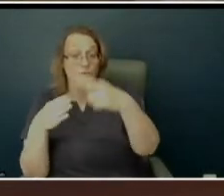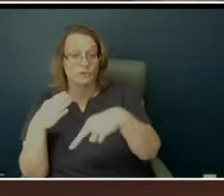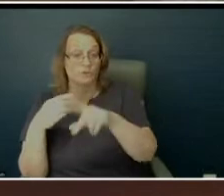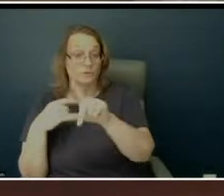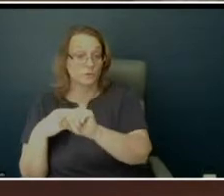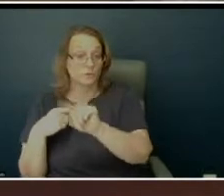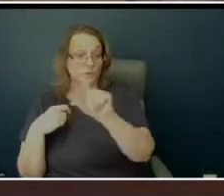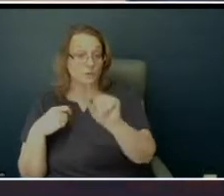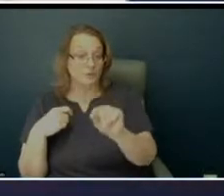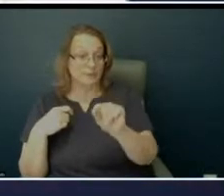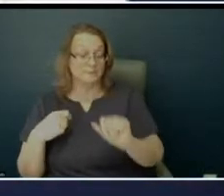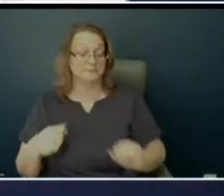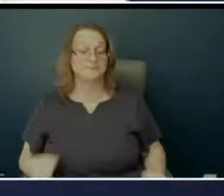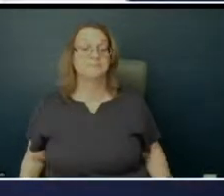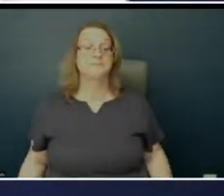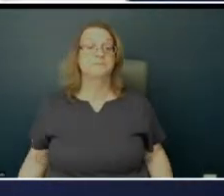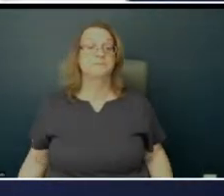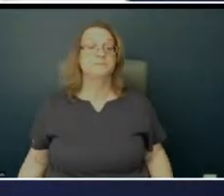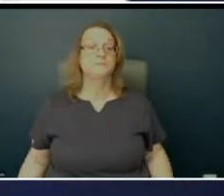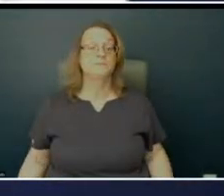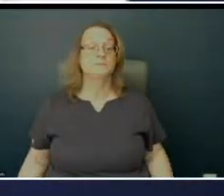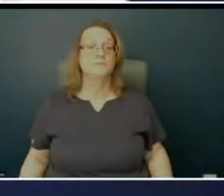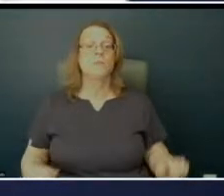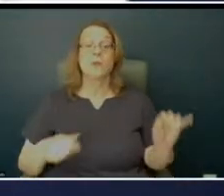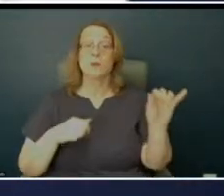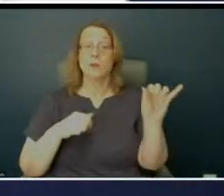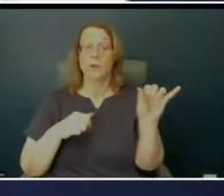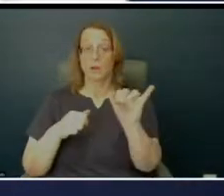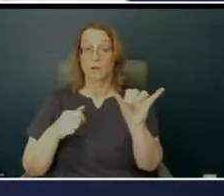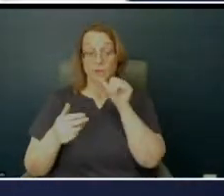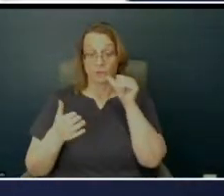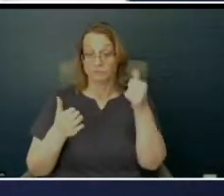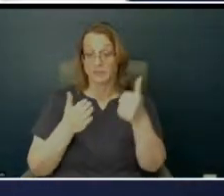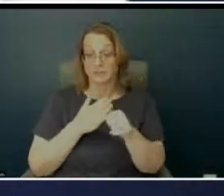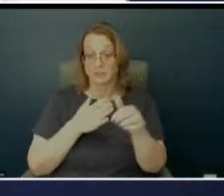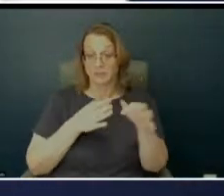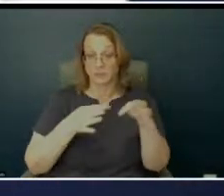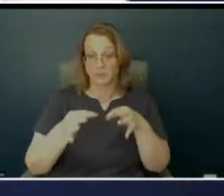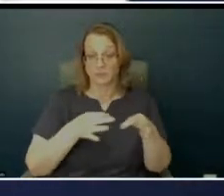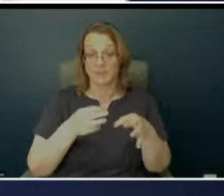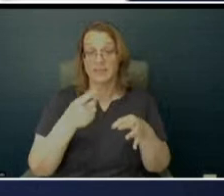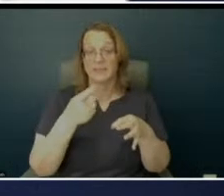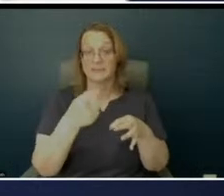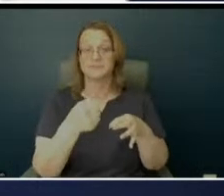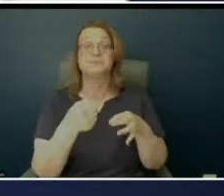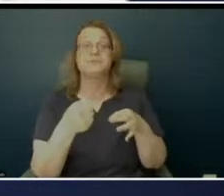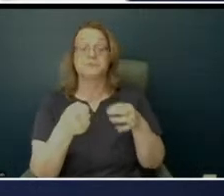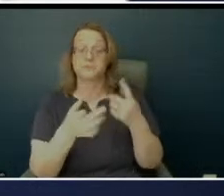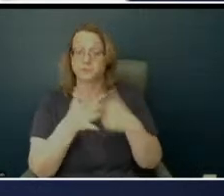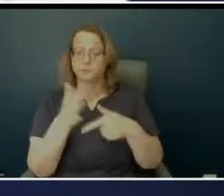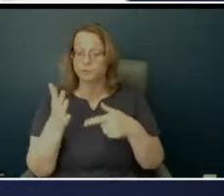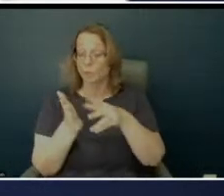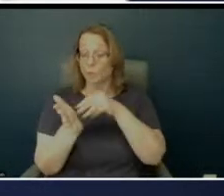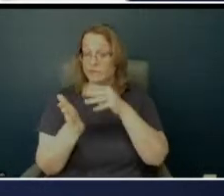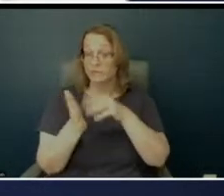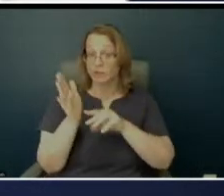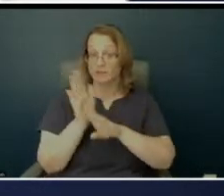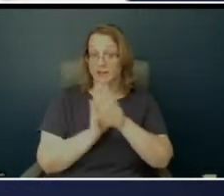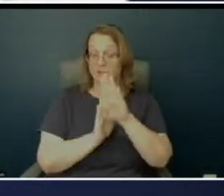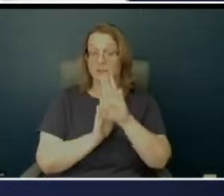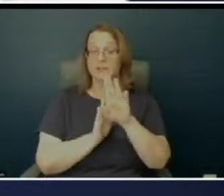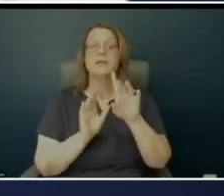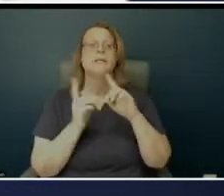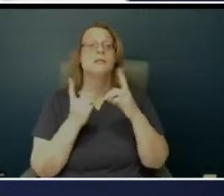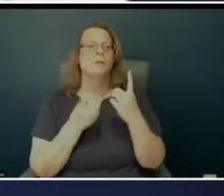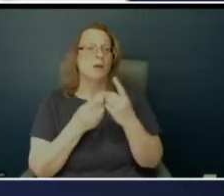The letter also said this, quote, in light of these developments, the department recommends that the Georgia General